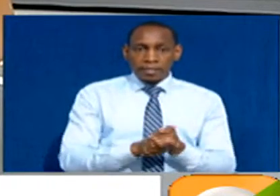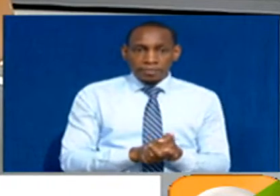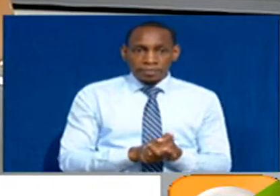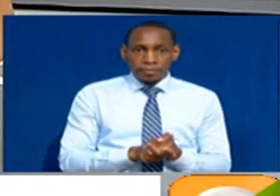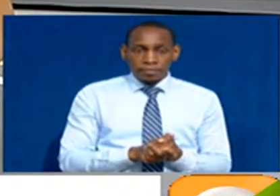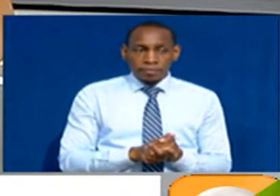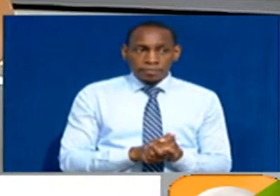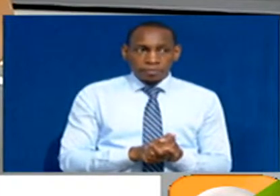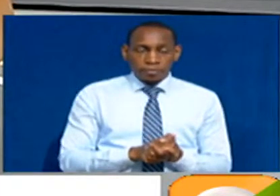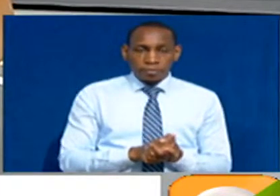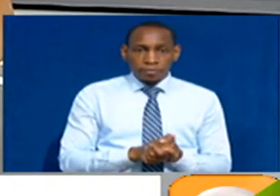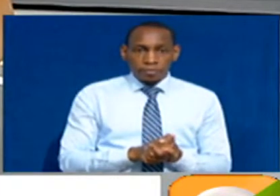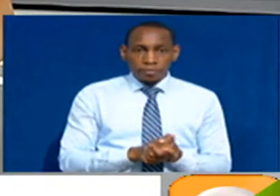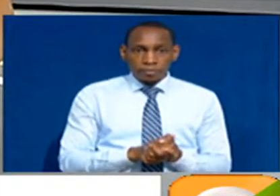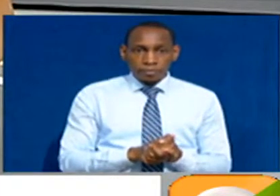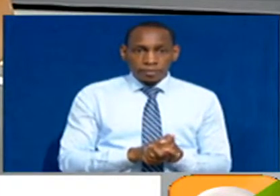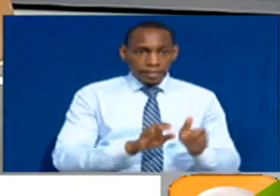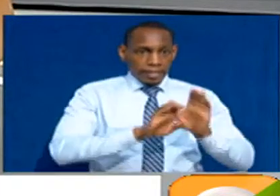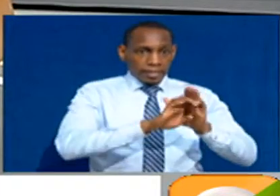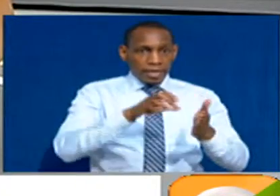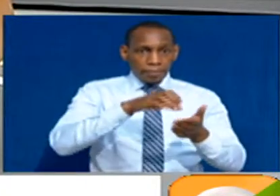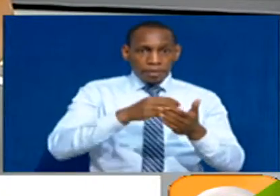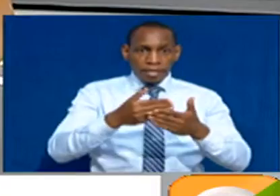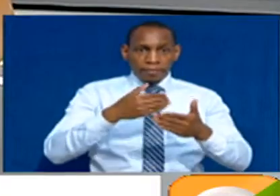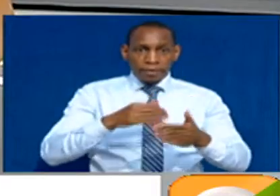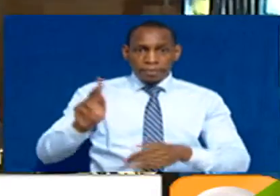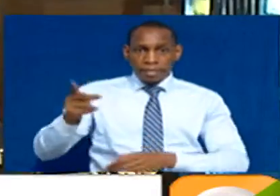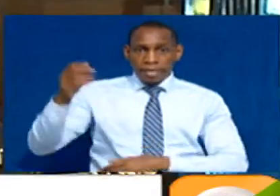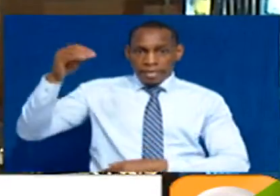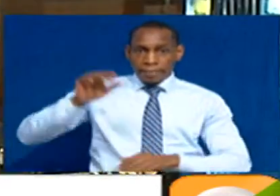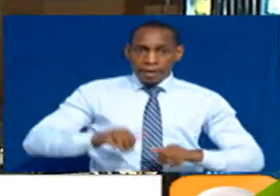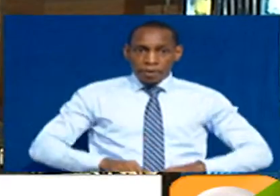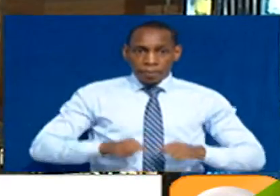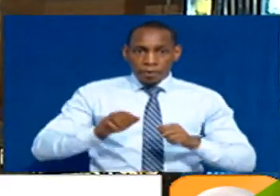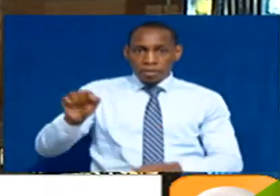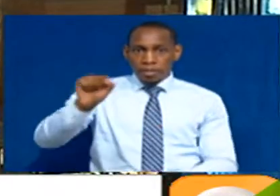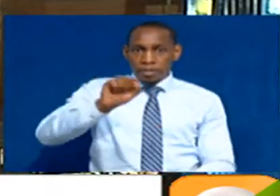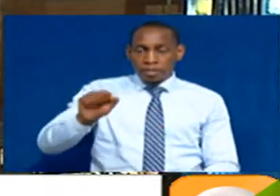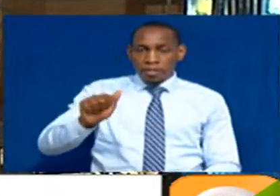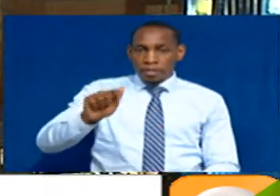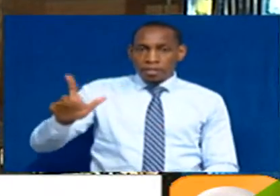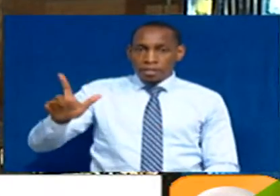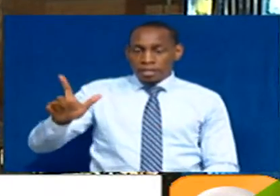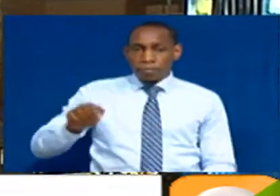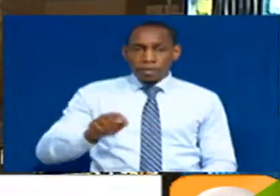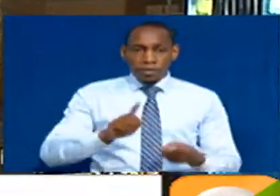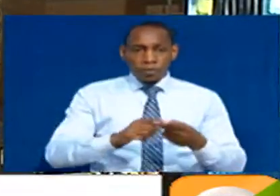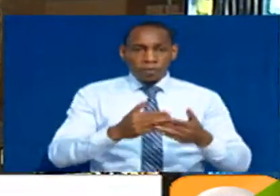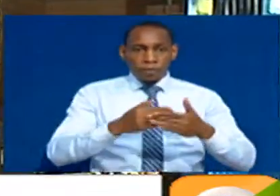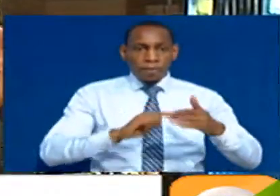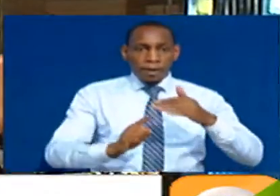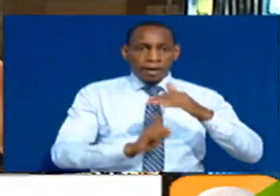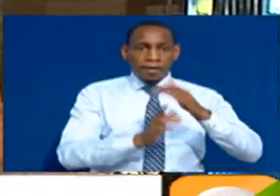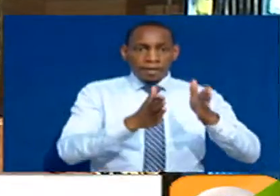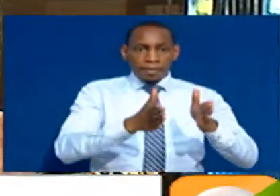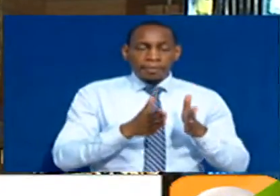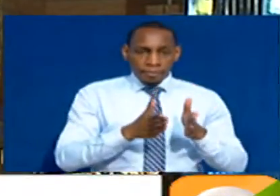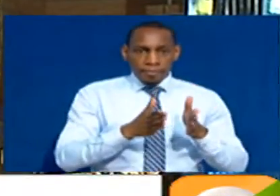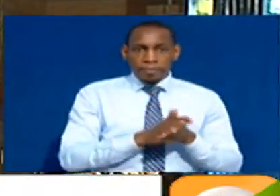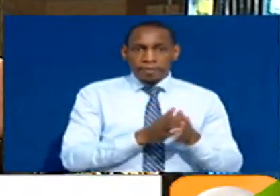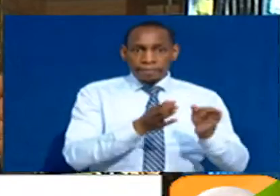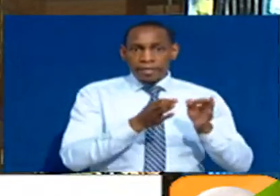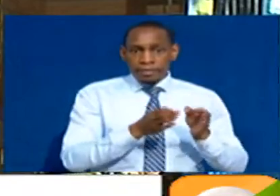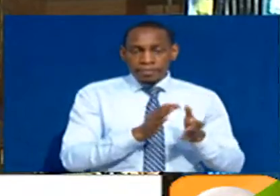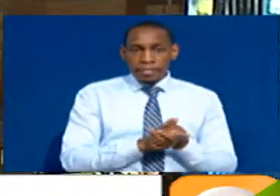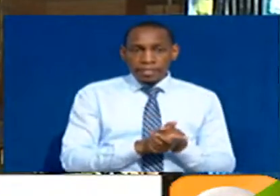actually as story one in our bulletin today. The case of former Kenya Power boss Samuel Gishuru, former Finance Minister Chris Okemo. We won't go into the details of